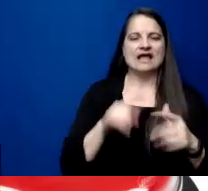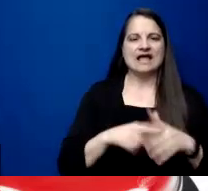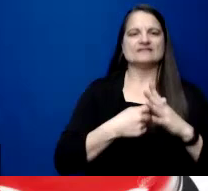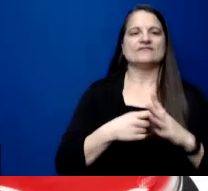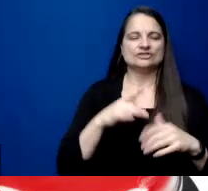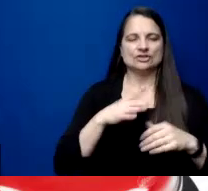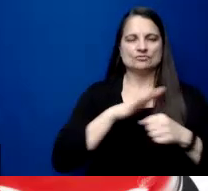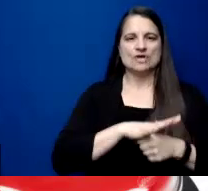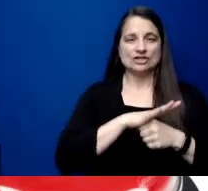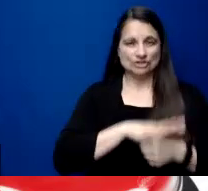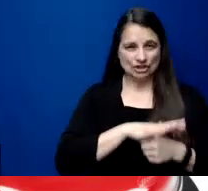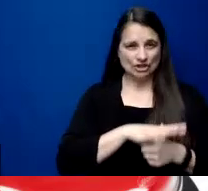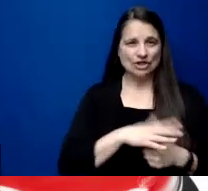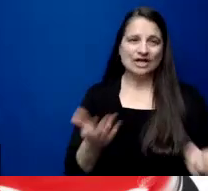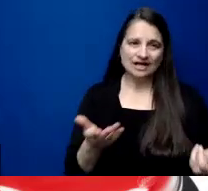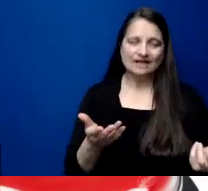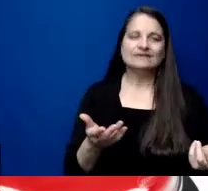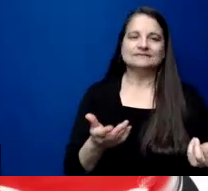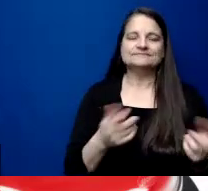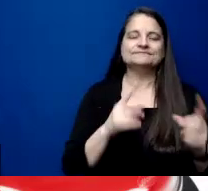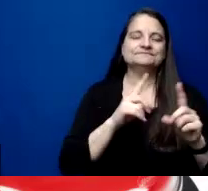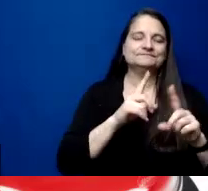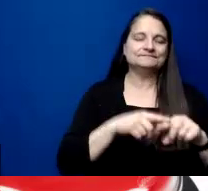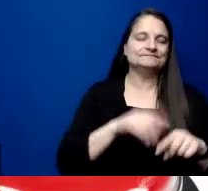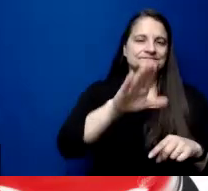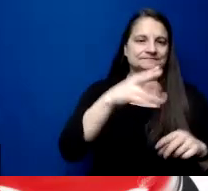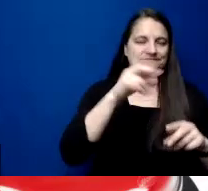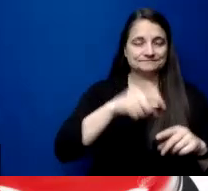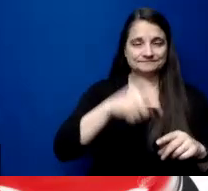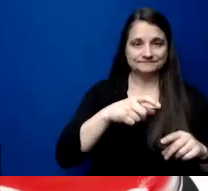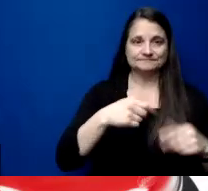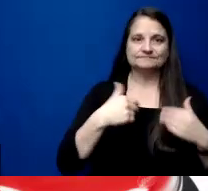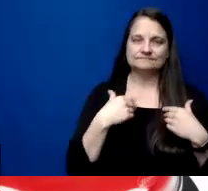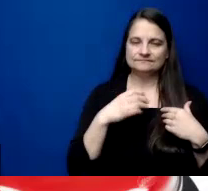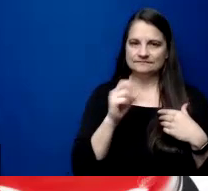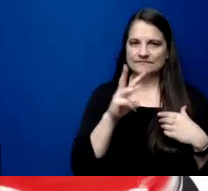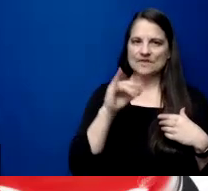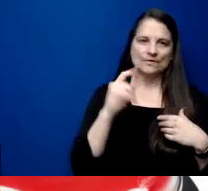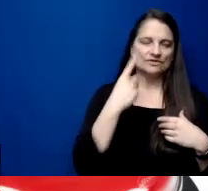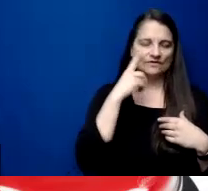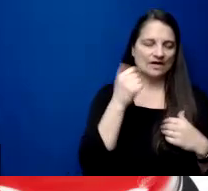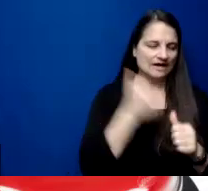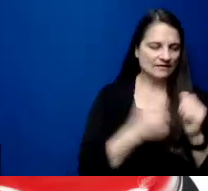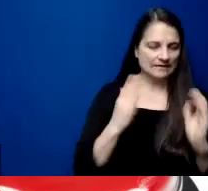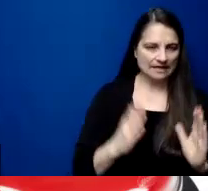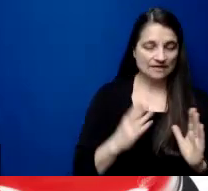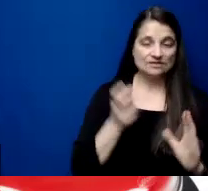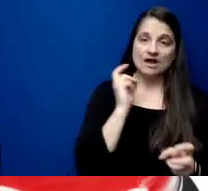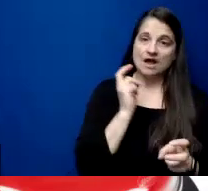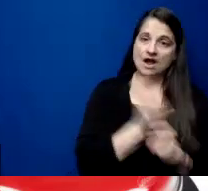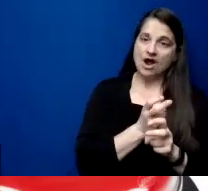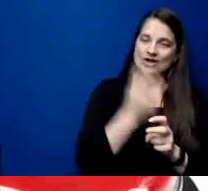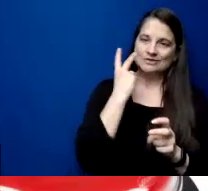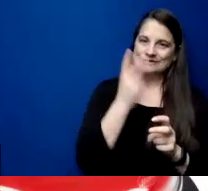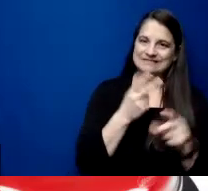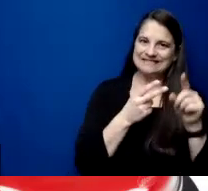to consider. So depending on your access needs, there's kind of a switch for everybody. It is hard to tell based on the